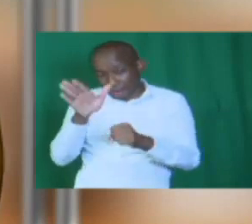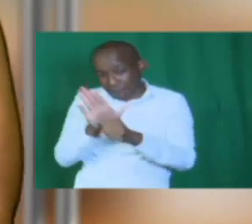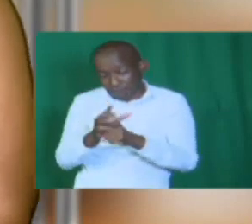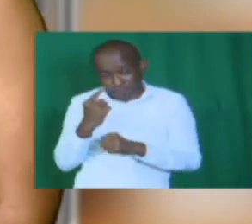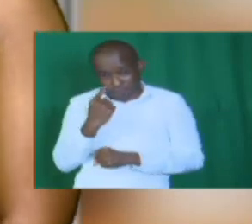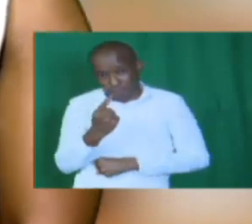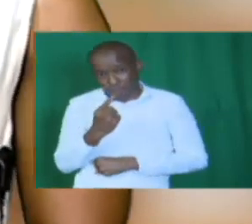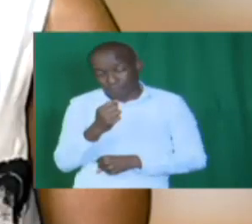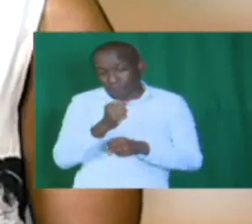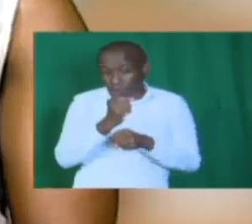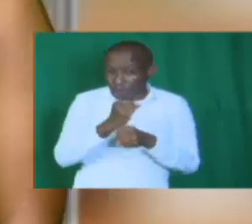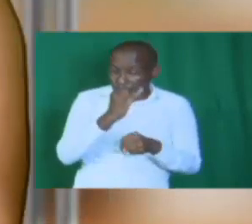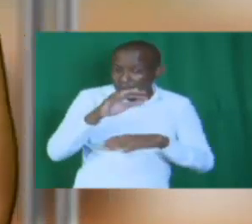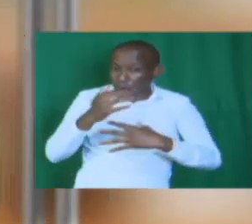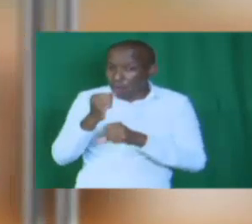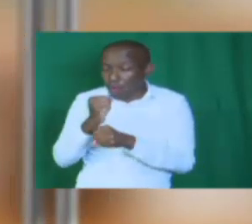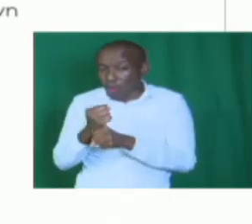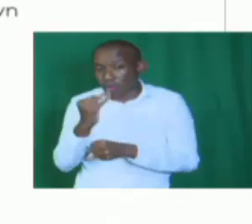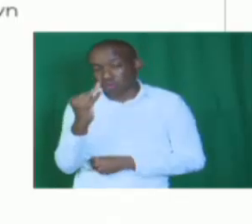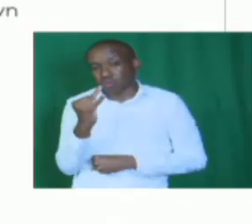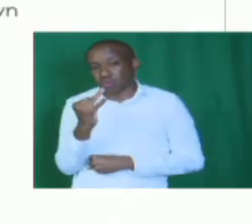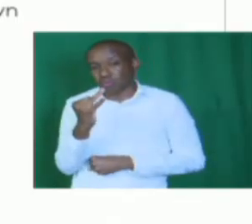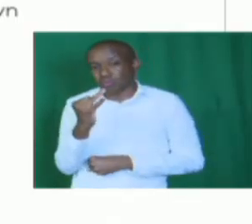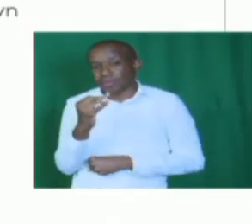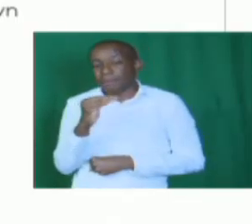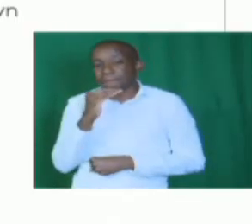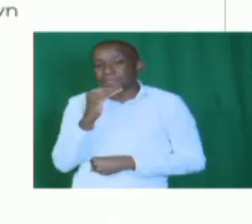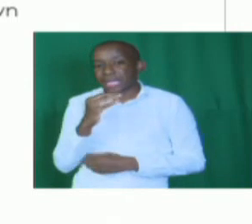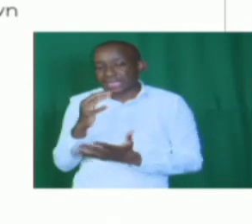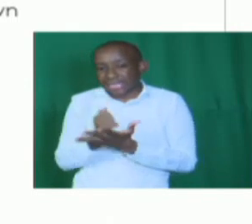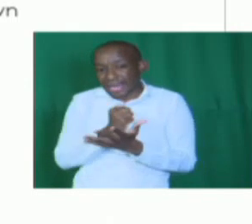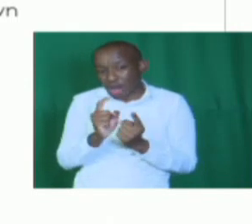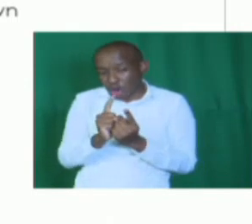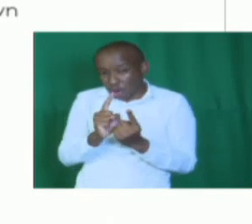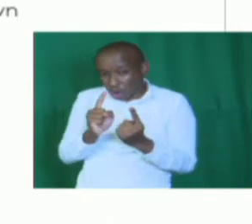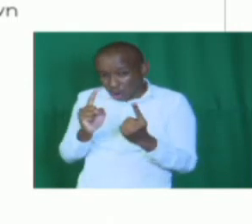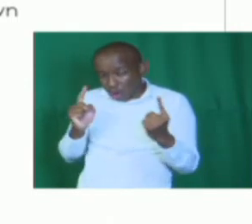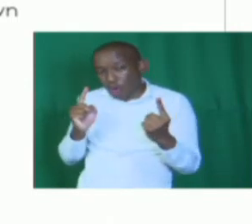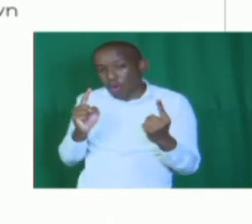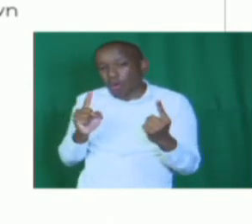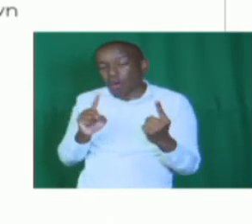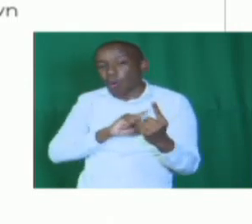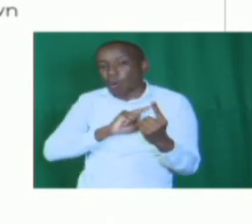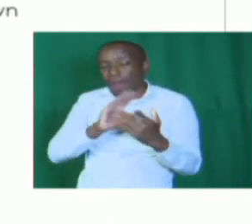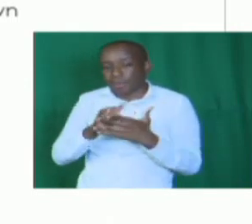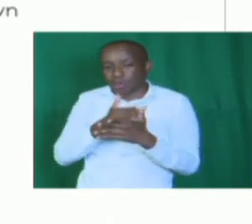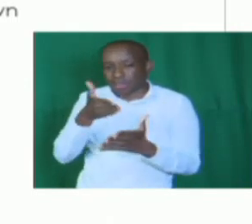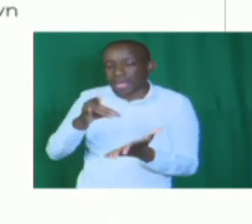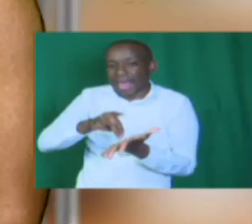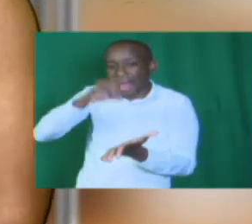And responses here tend to be much longer compared to the low order